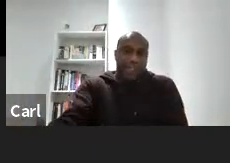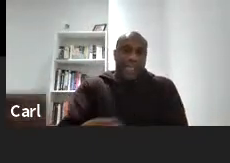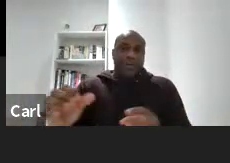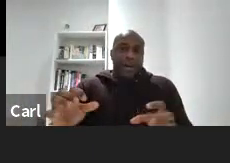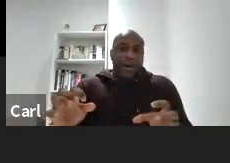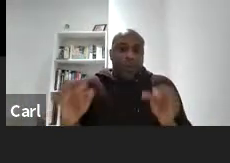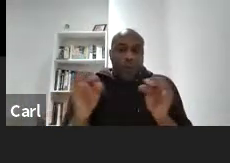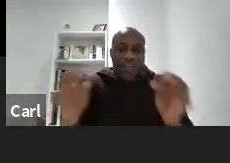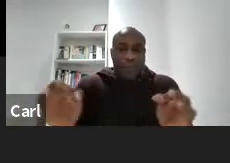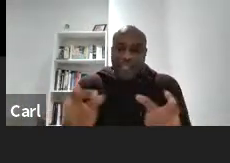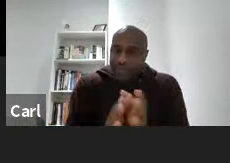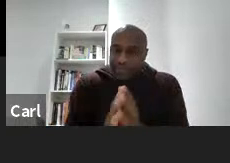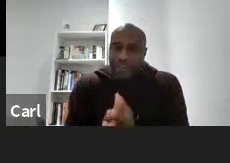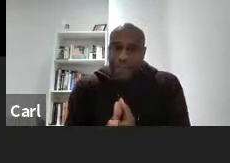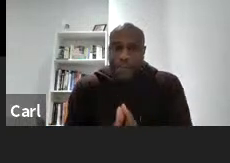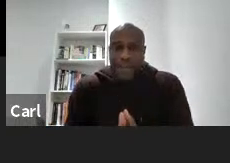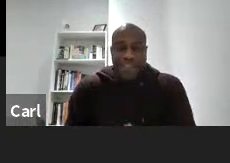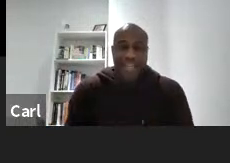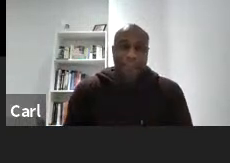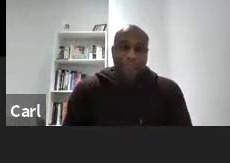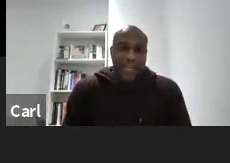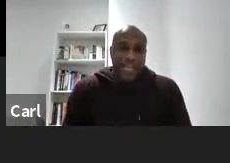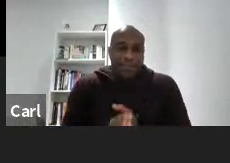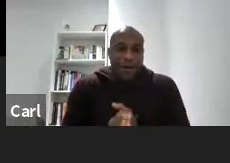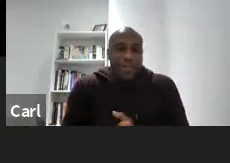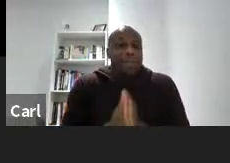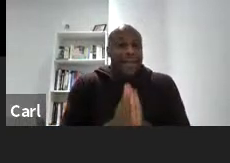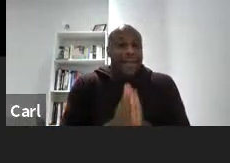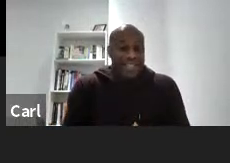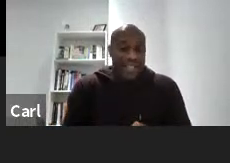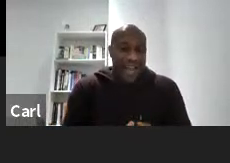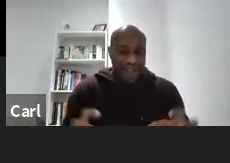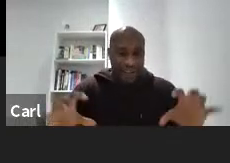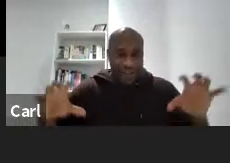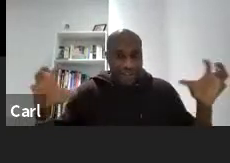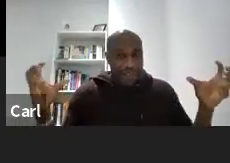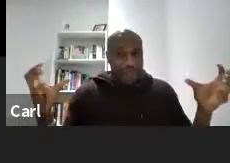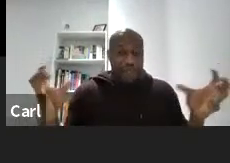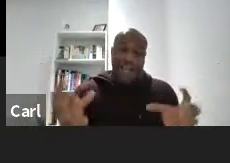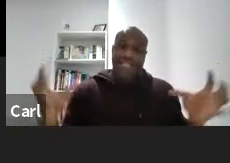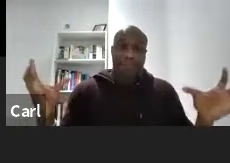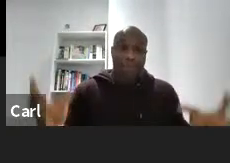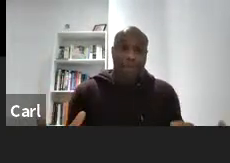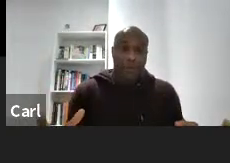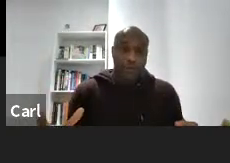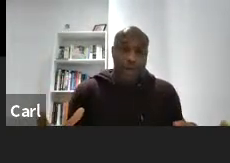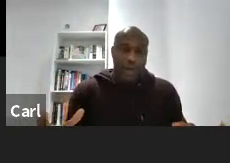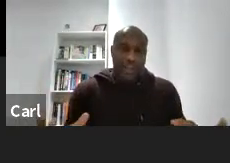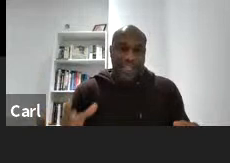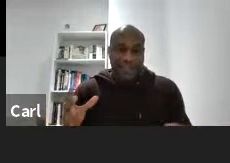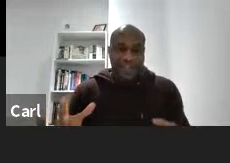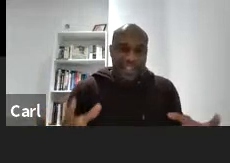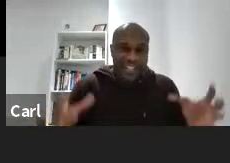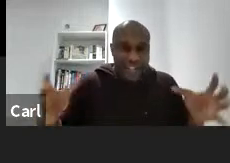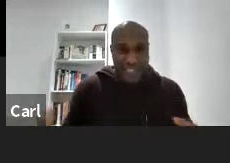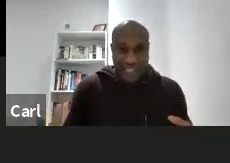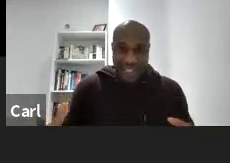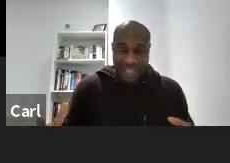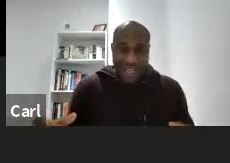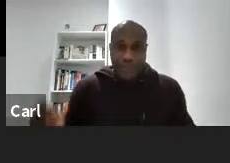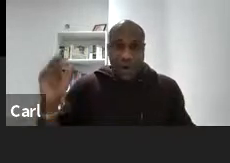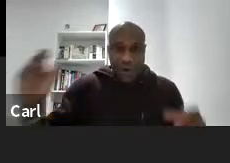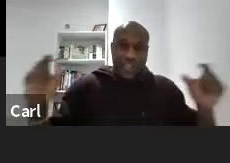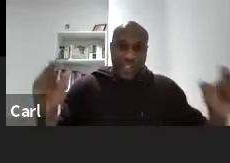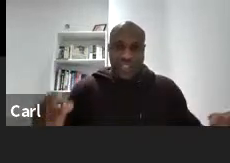ideas. Now, what that means from a framework perspective is that it's probably best to have a very flexible model that gives you the